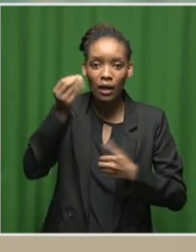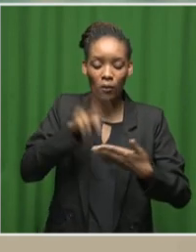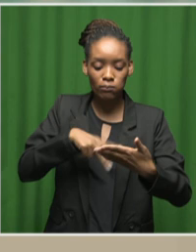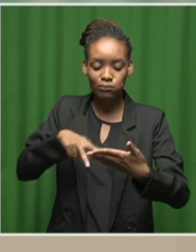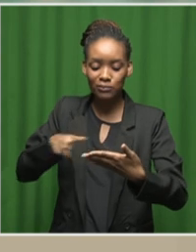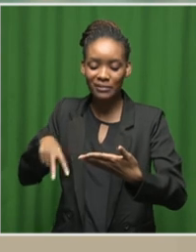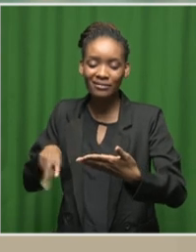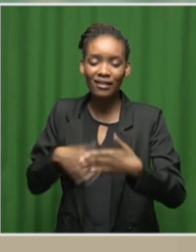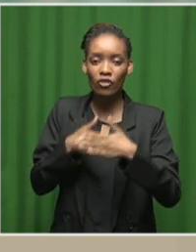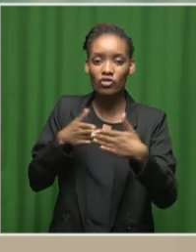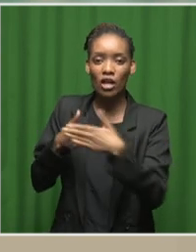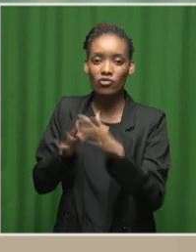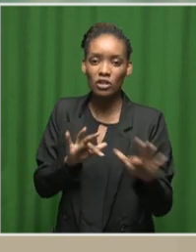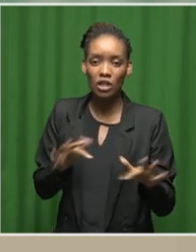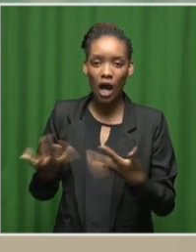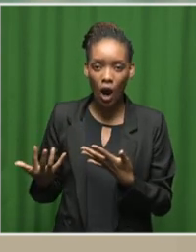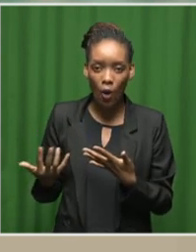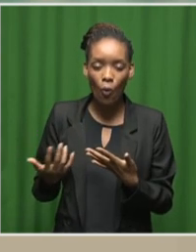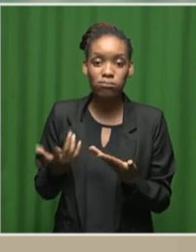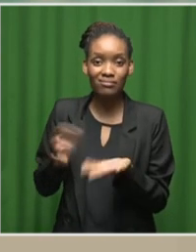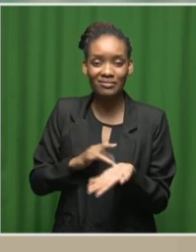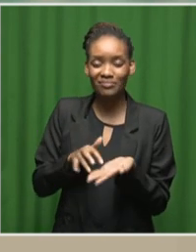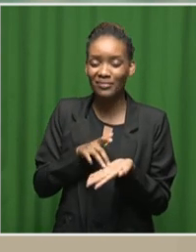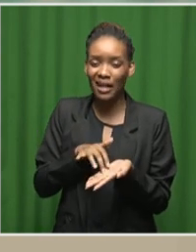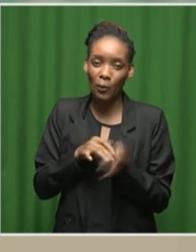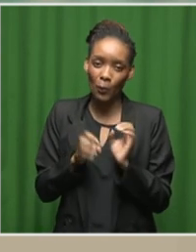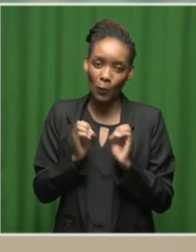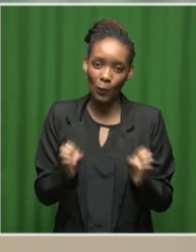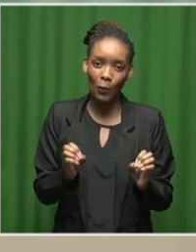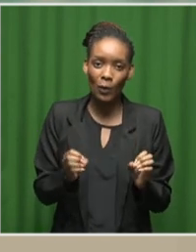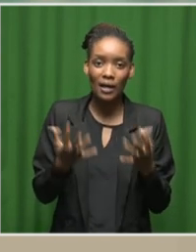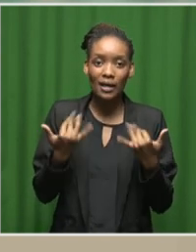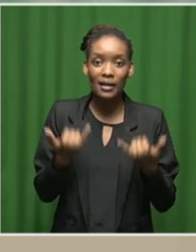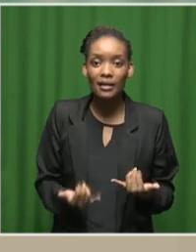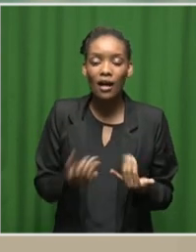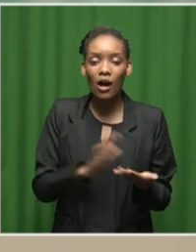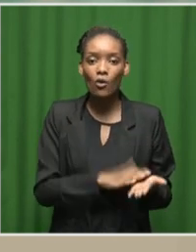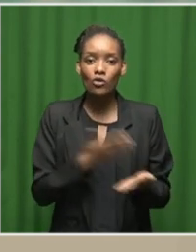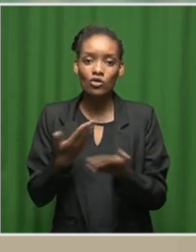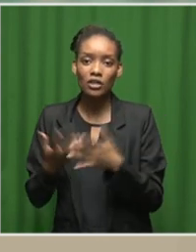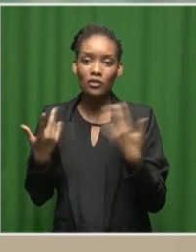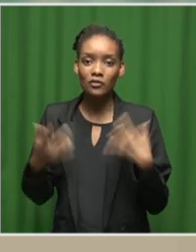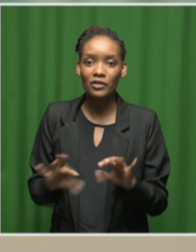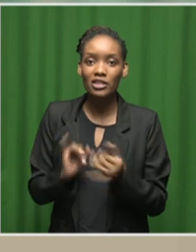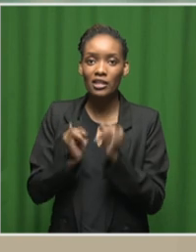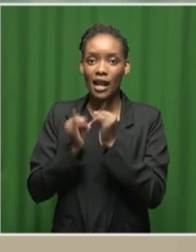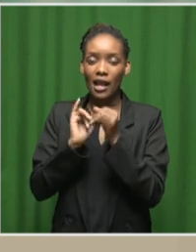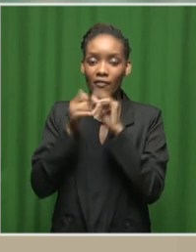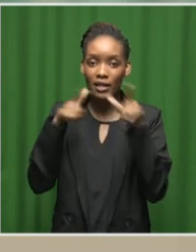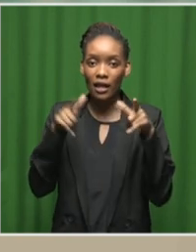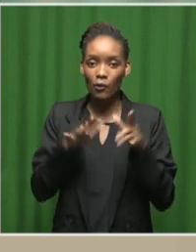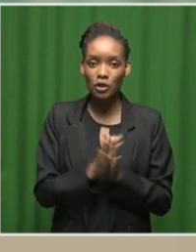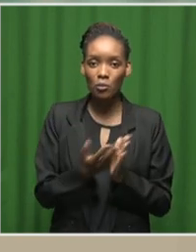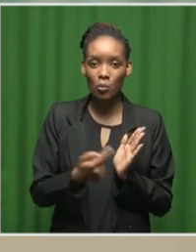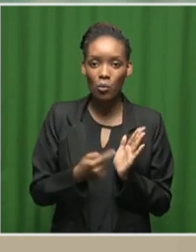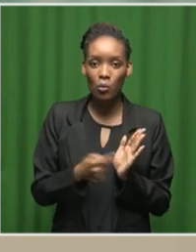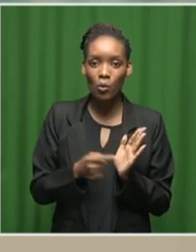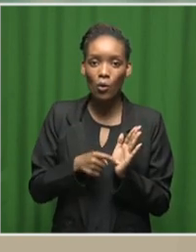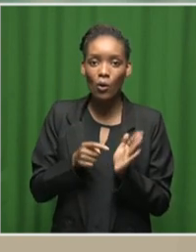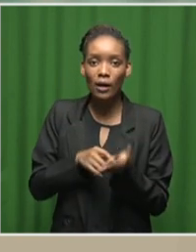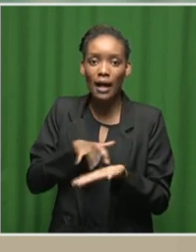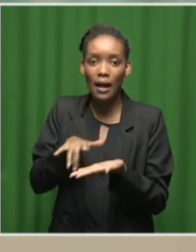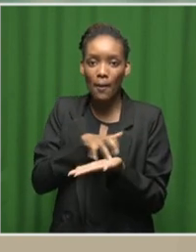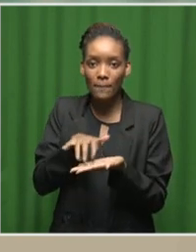braille throughout his life. Crossing the Road has also been translated now into 11 official languages, printed in braille and